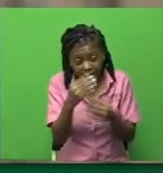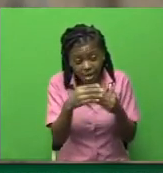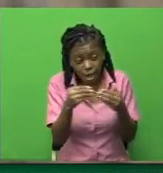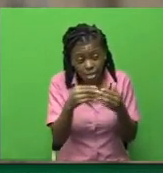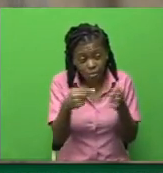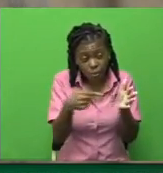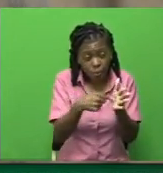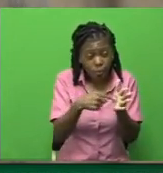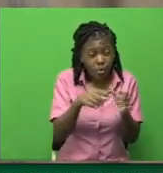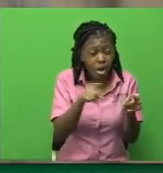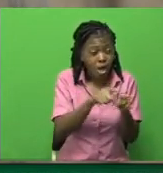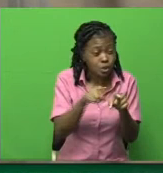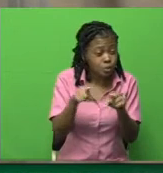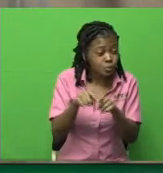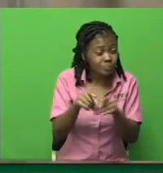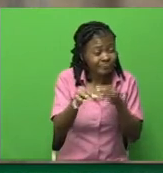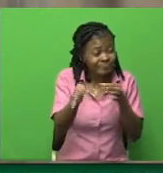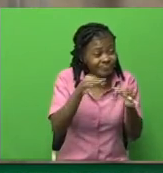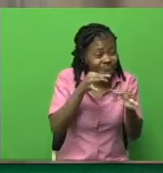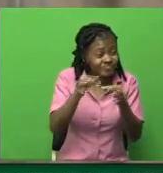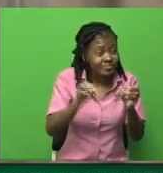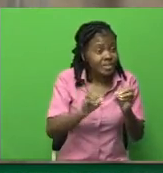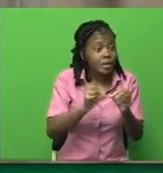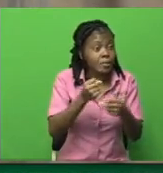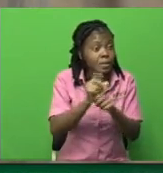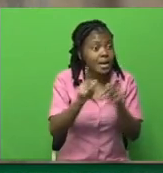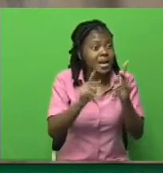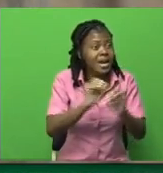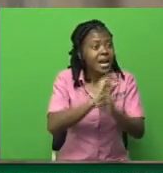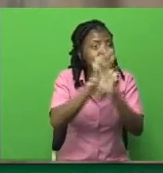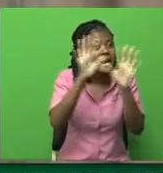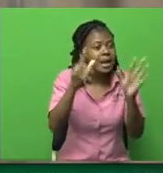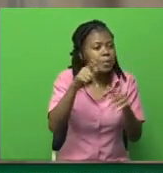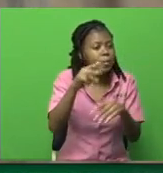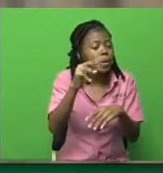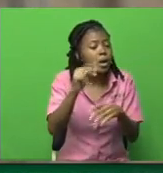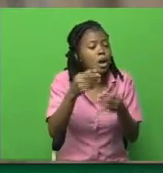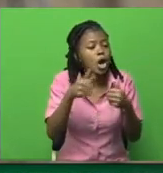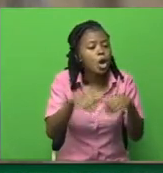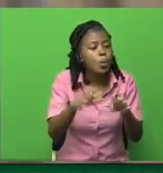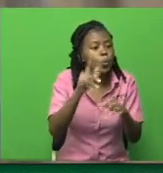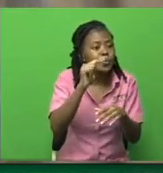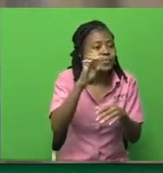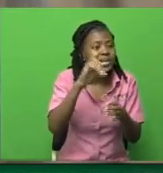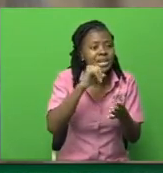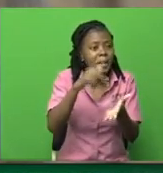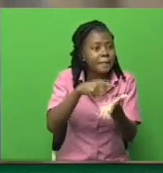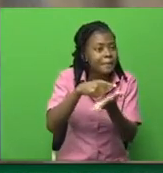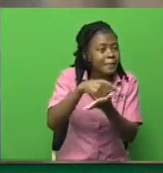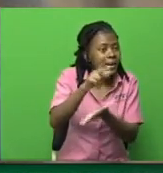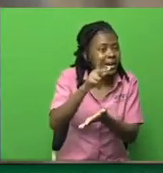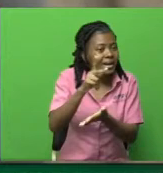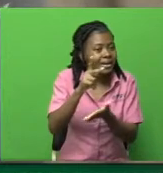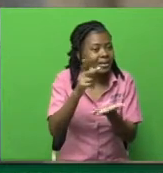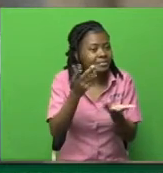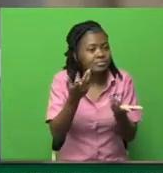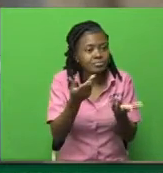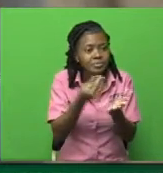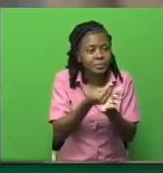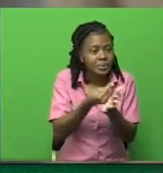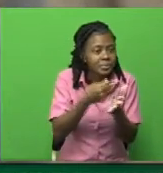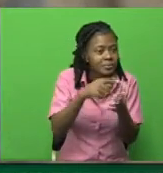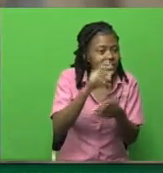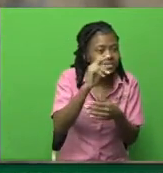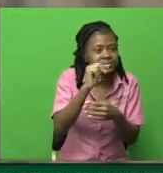also clarifying to the population how did the pnm allow that seven billion dollar debt between NGC and Tien Tech